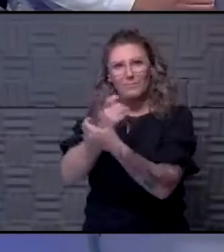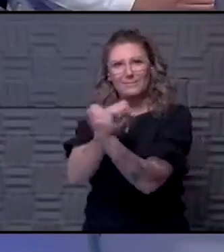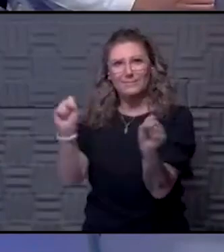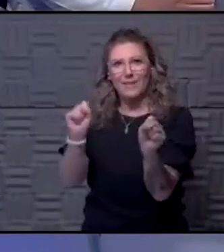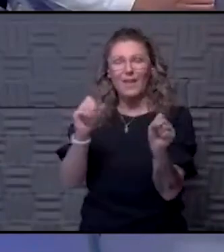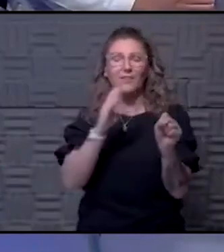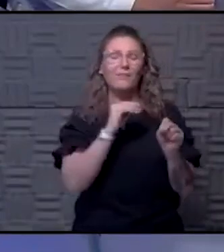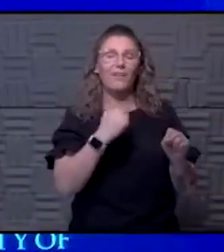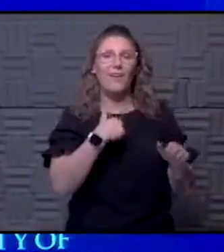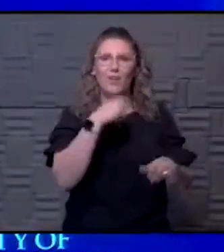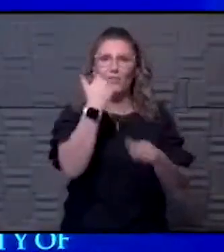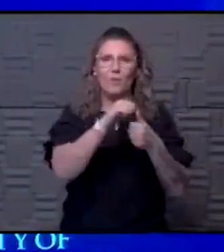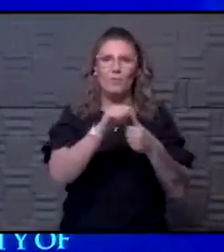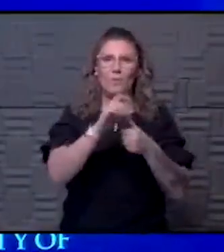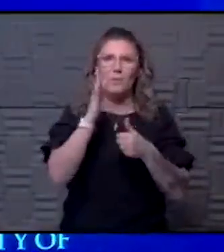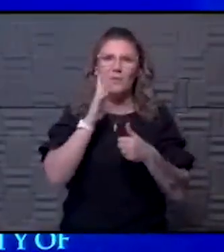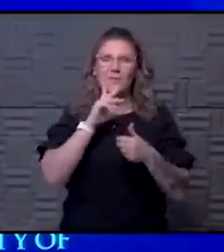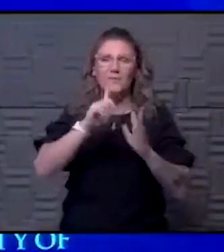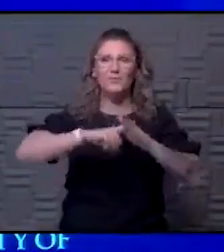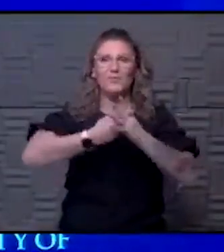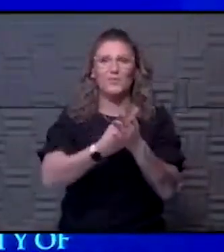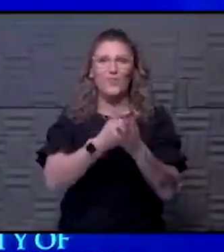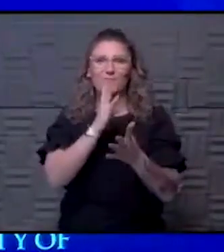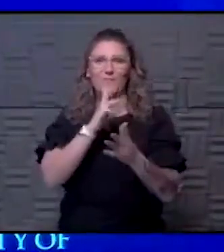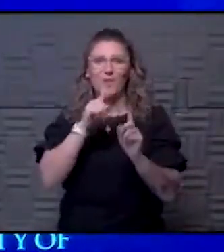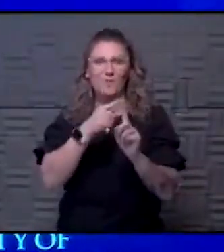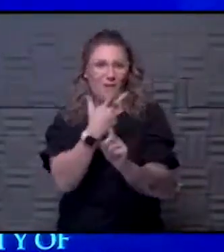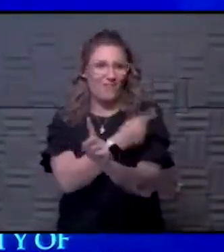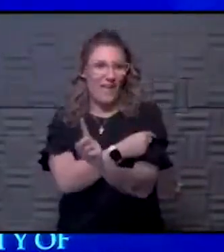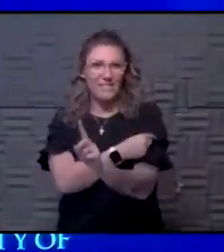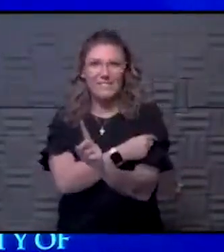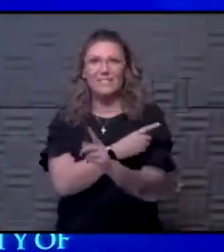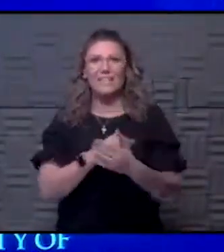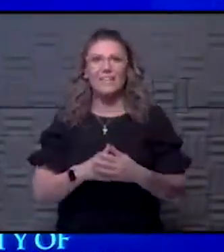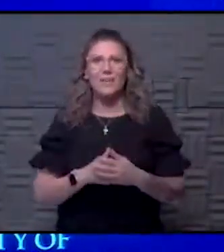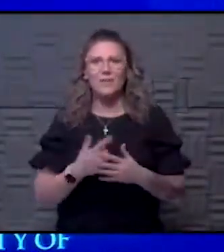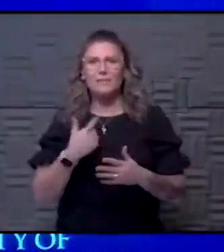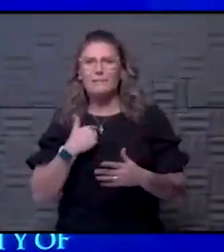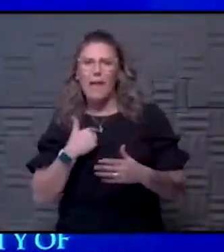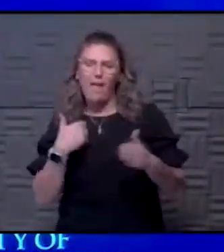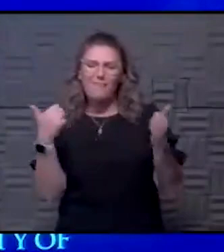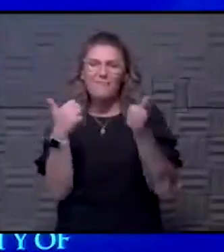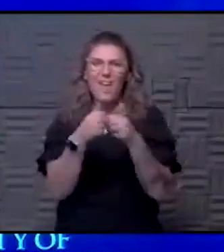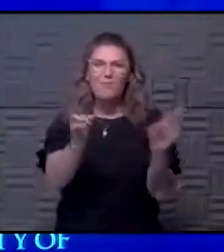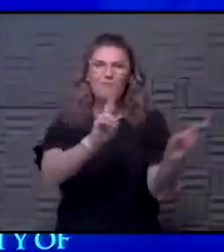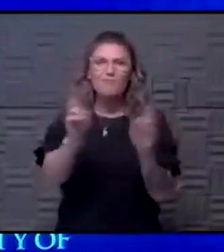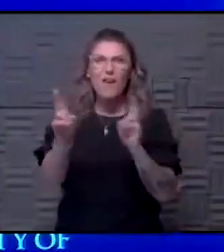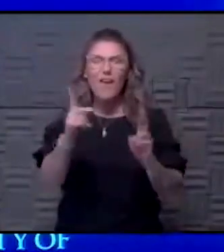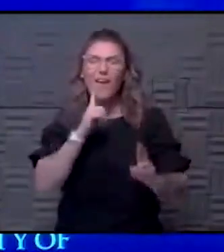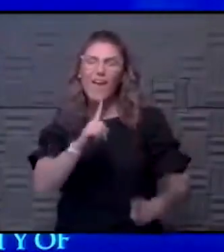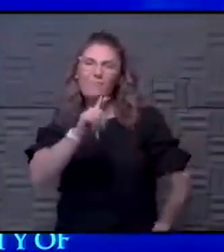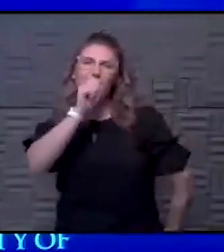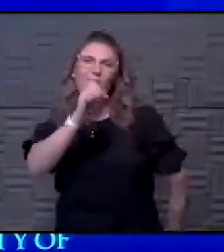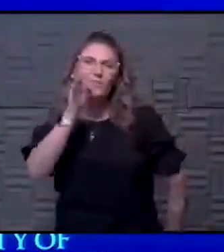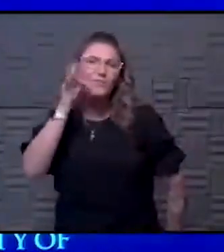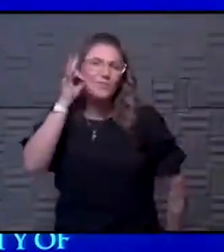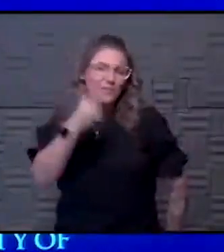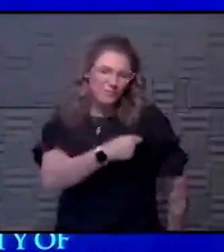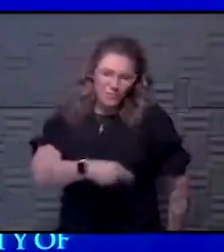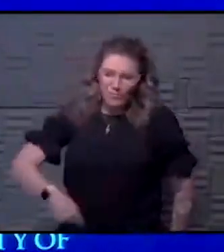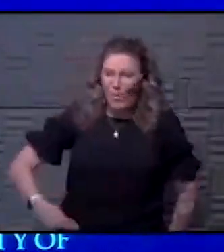we first started talking about getting vaccination, I think we said game on. And, you know, everybody loves, I love the Chiefs, I love the Royals, love